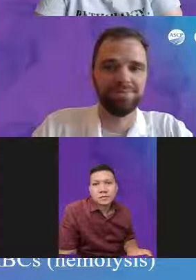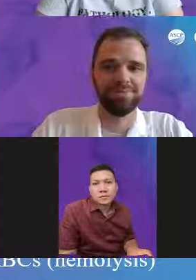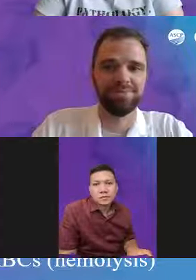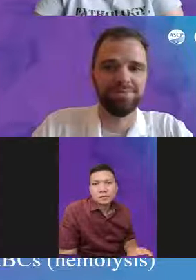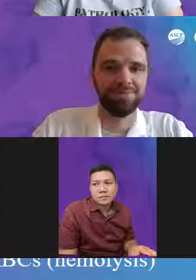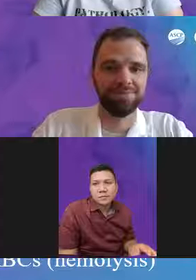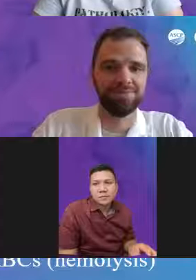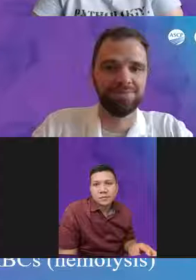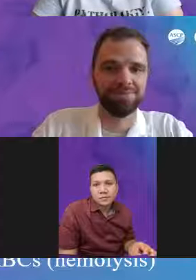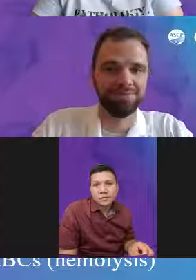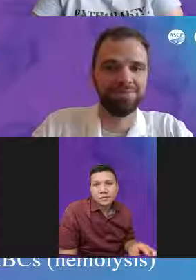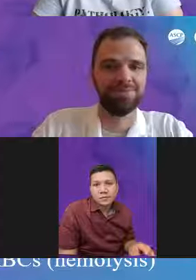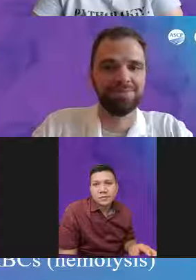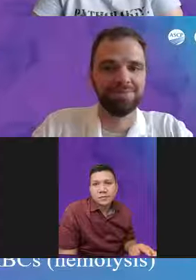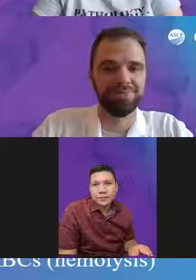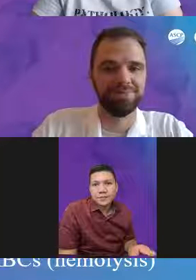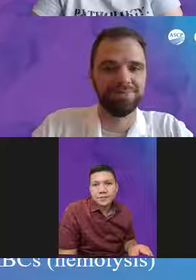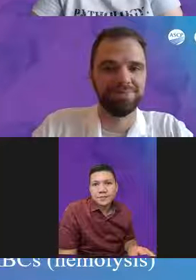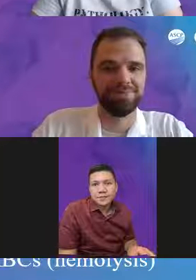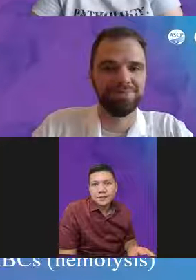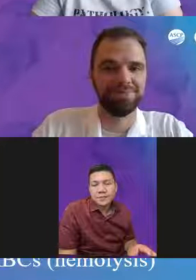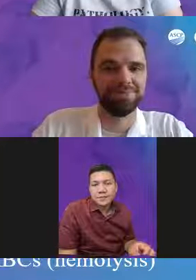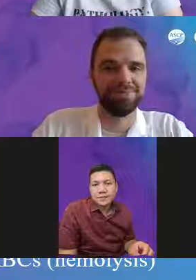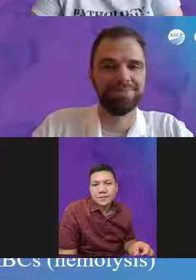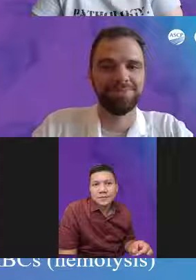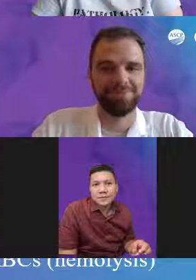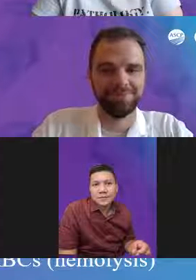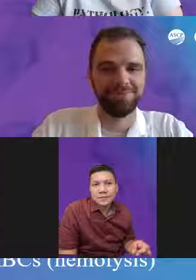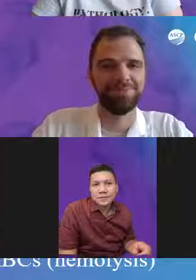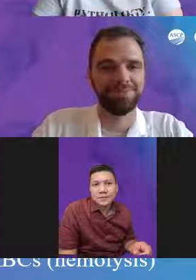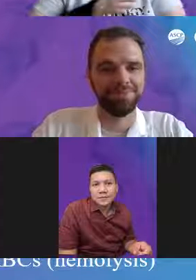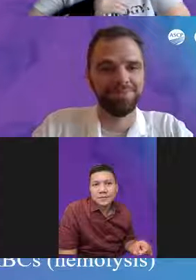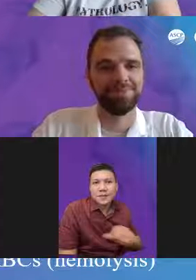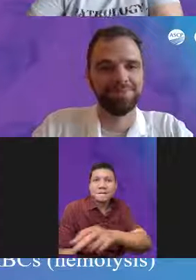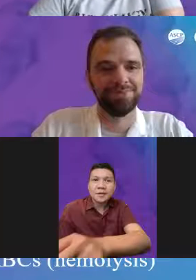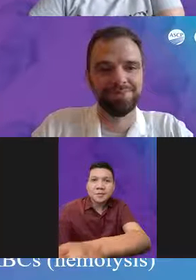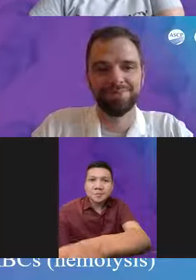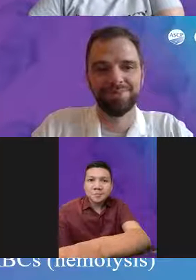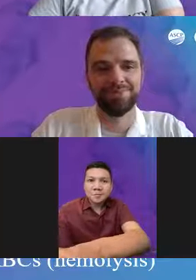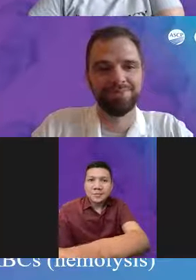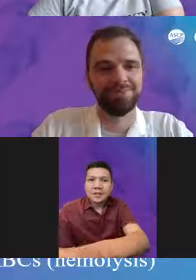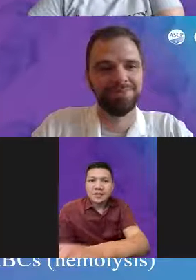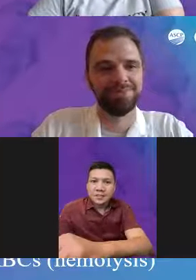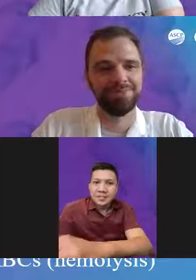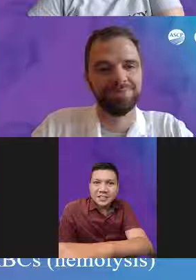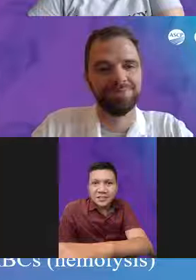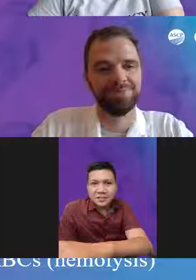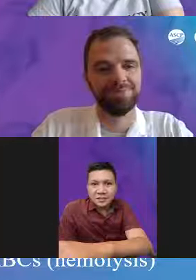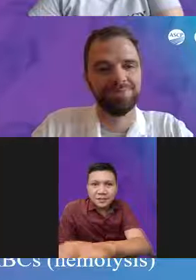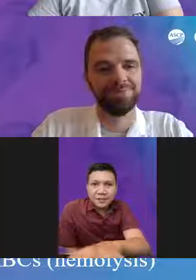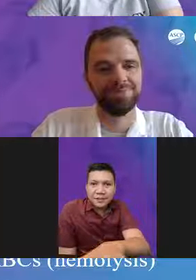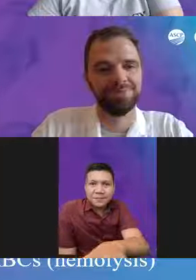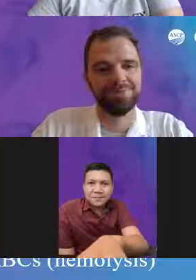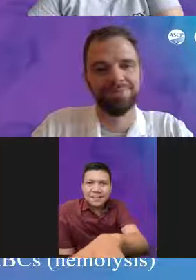right there. I'll use my pointer right here. Carlo, do you have anything to wrap us up